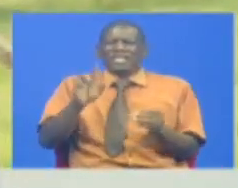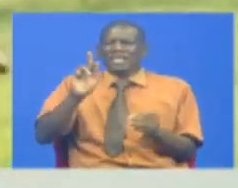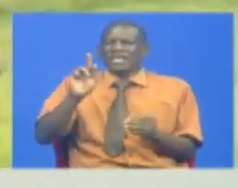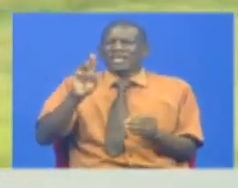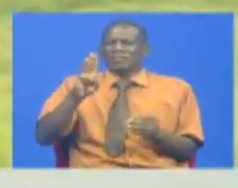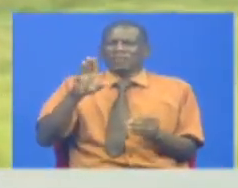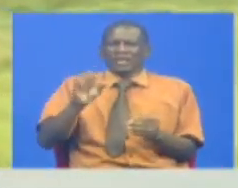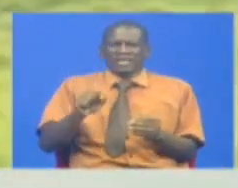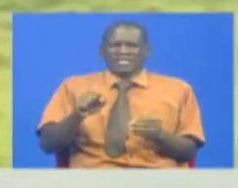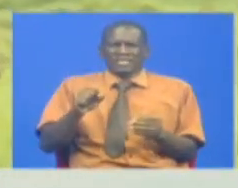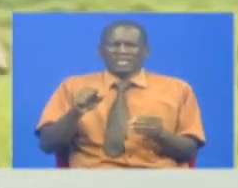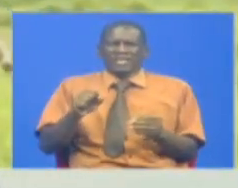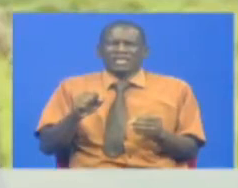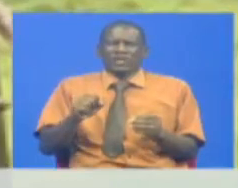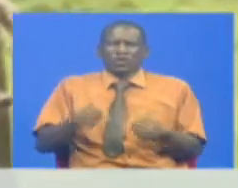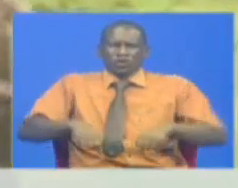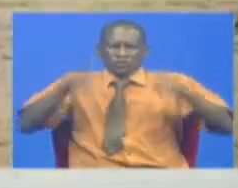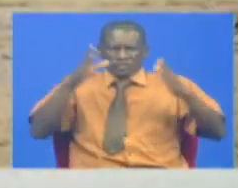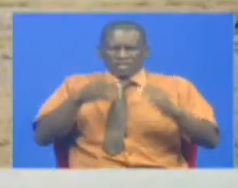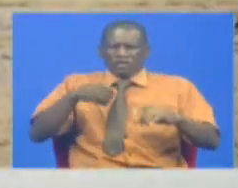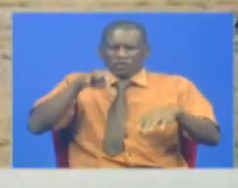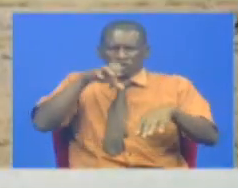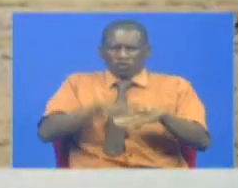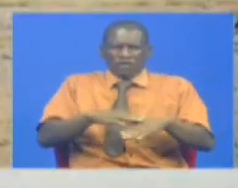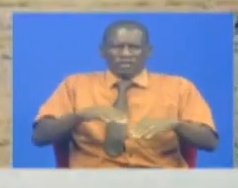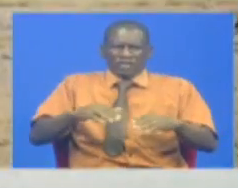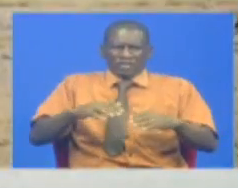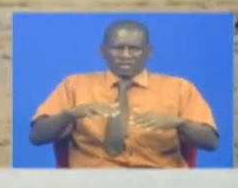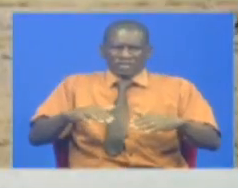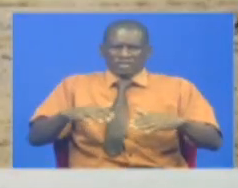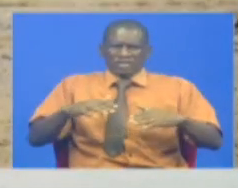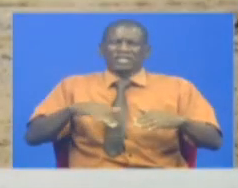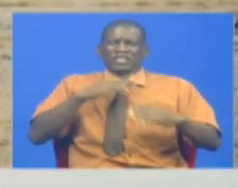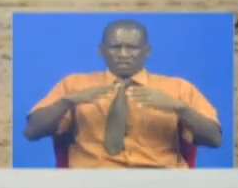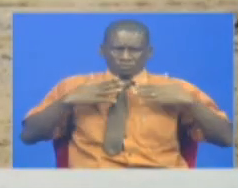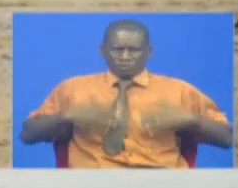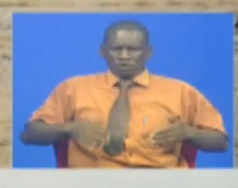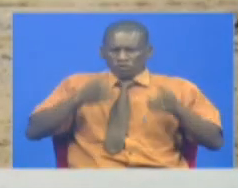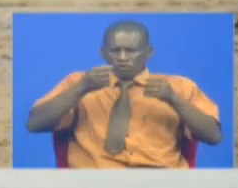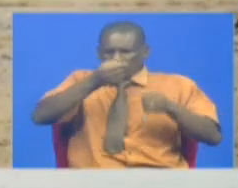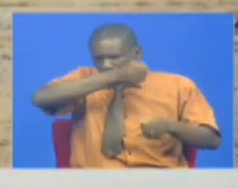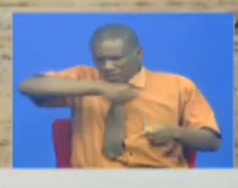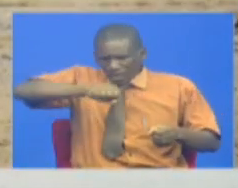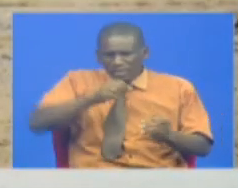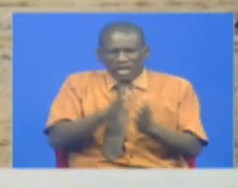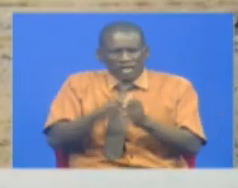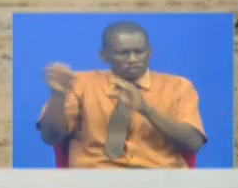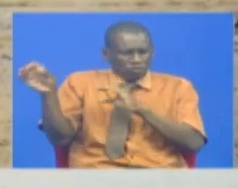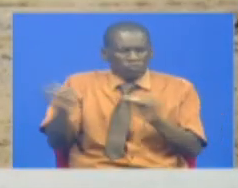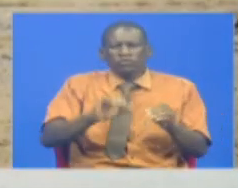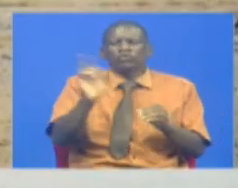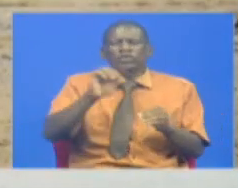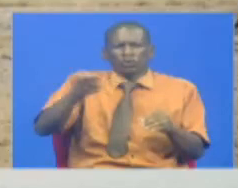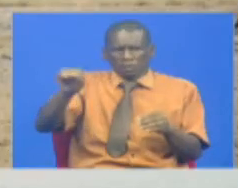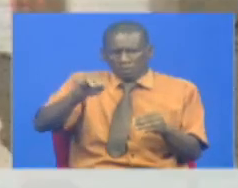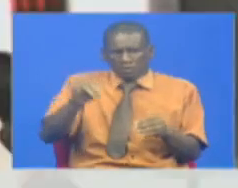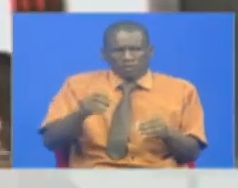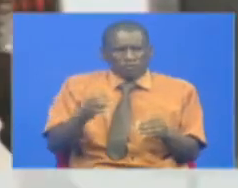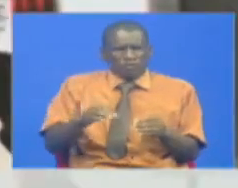officers retrieved the animal's body and moved it to the National Museum in Nairobi for exhibition and education